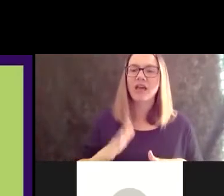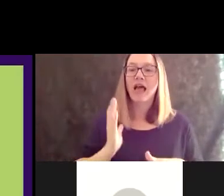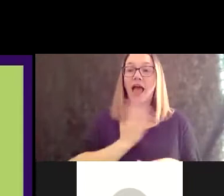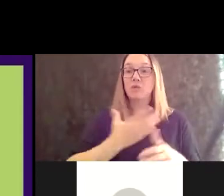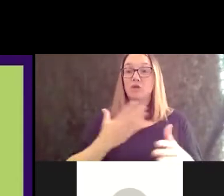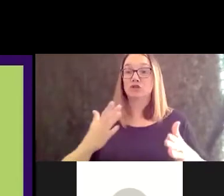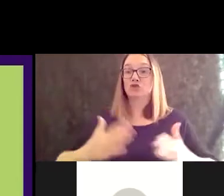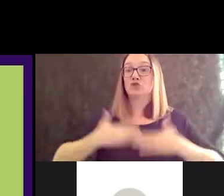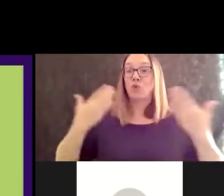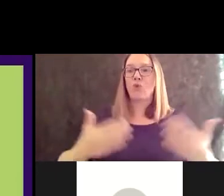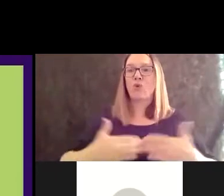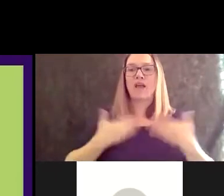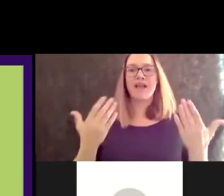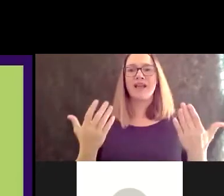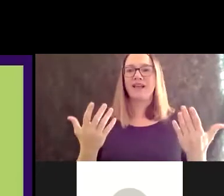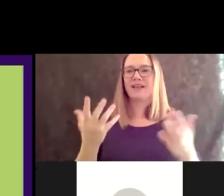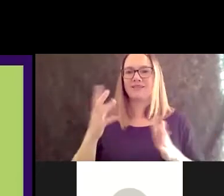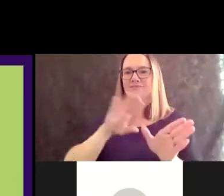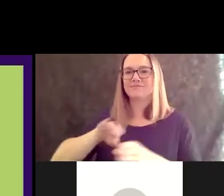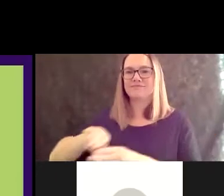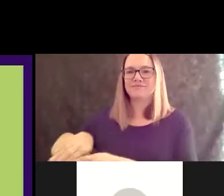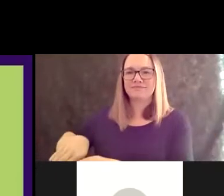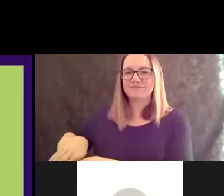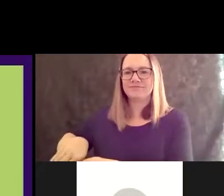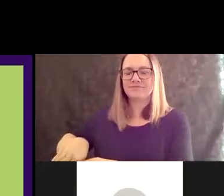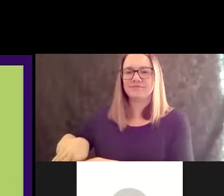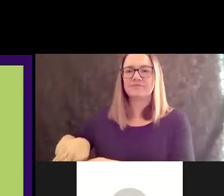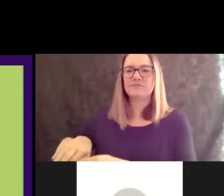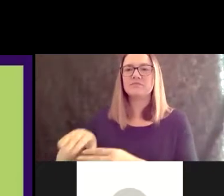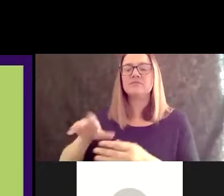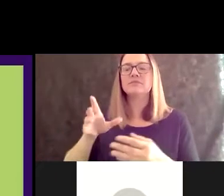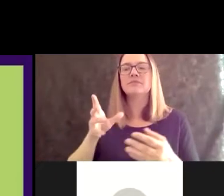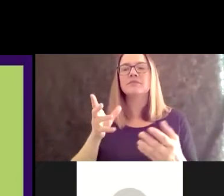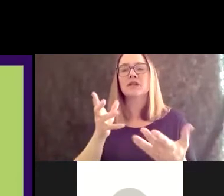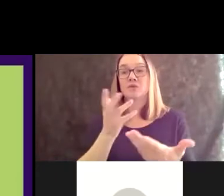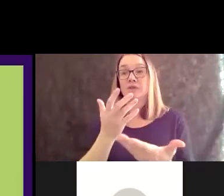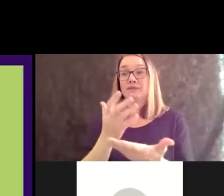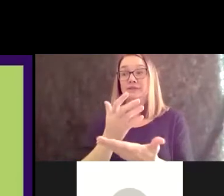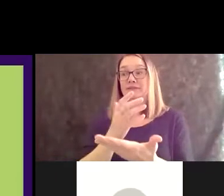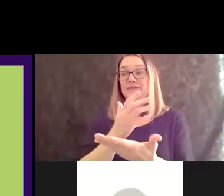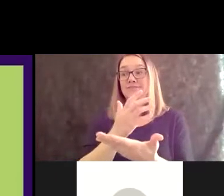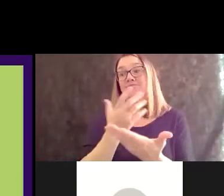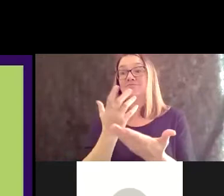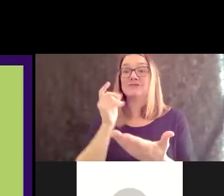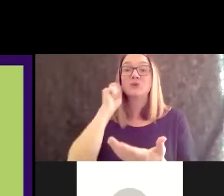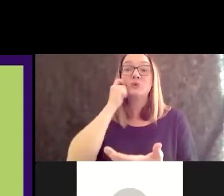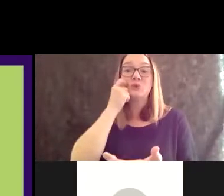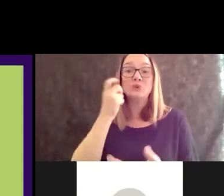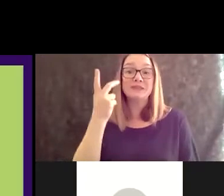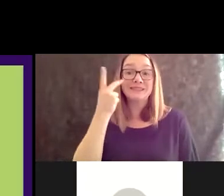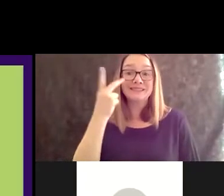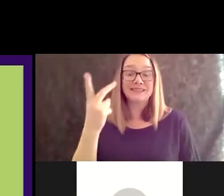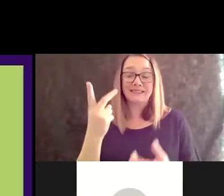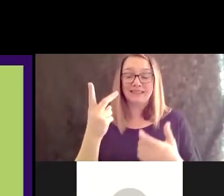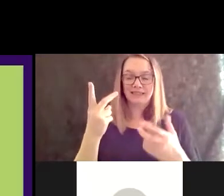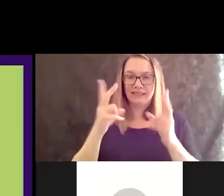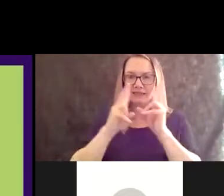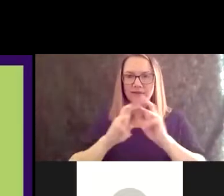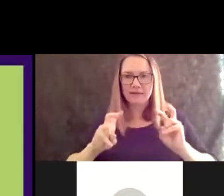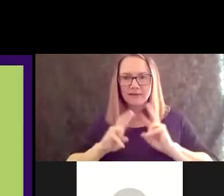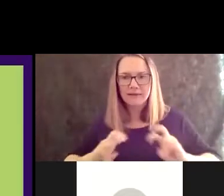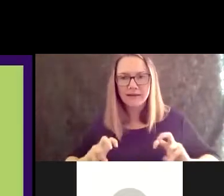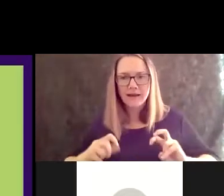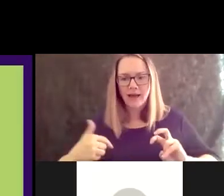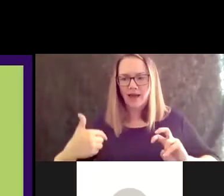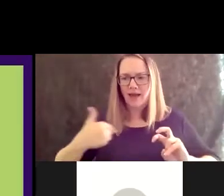too prominent in our lives. And so it's a nice little test to see, like, how well am I really feeling? Am I able to play in these ways